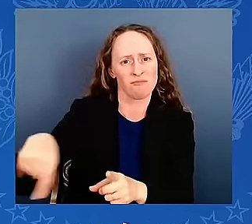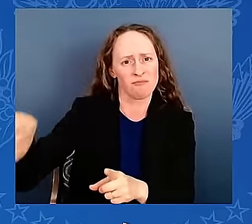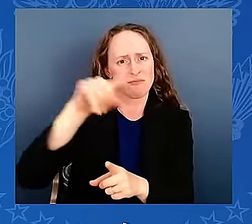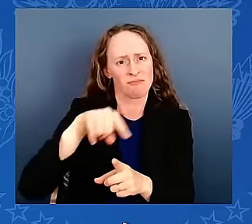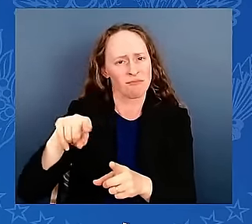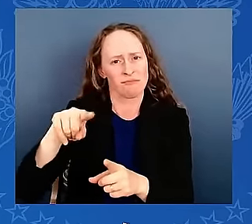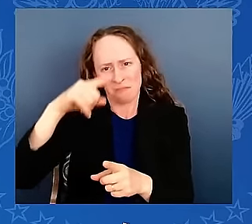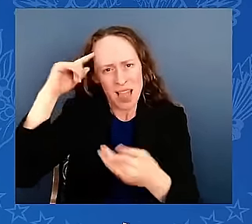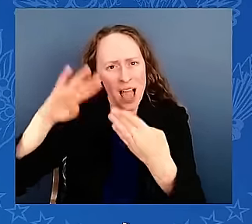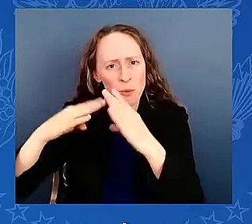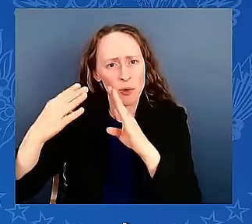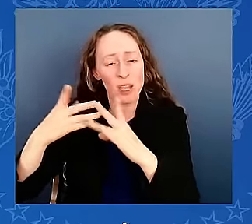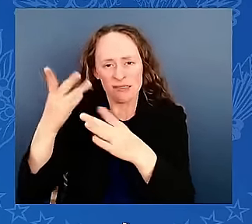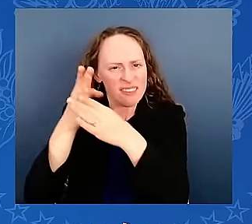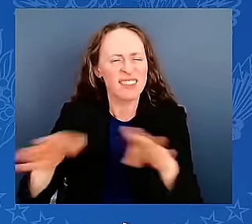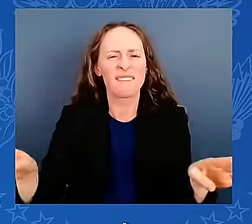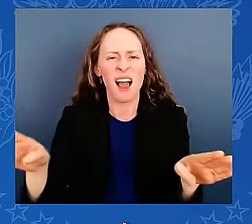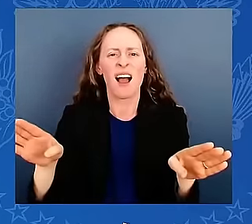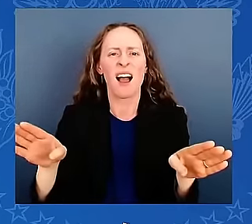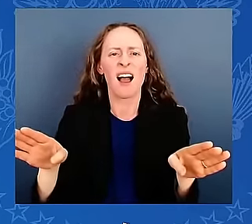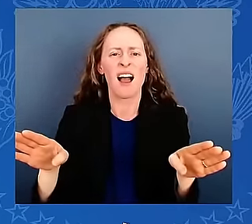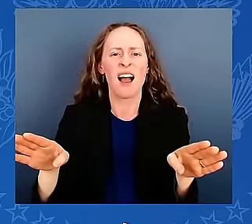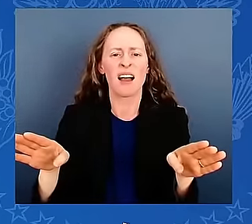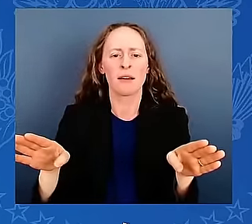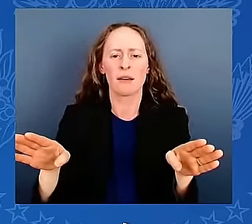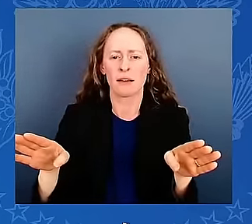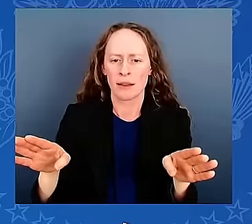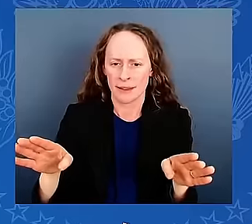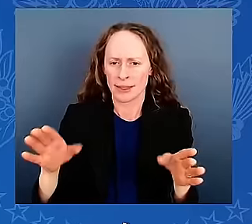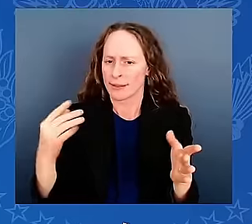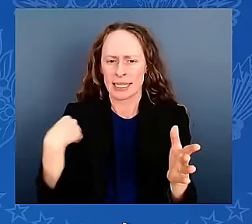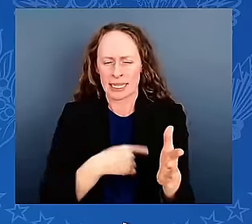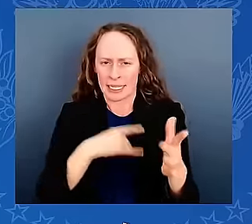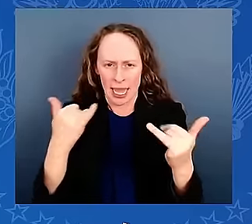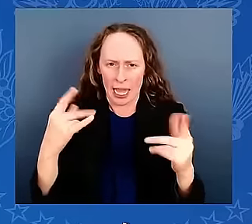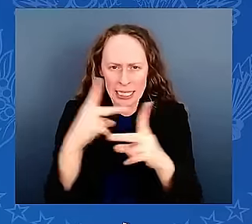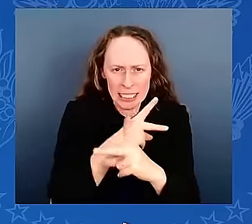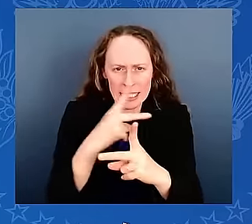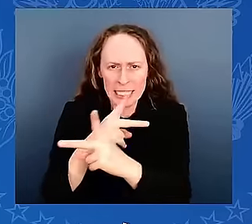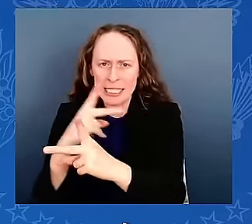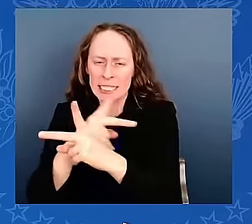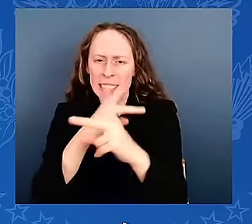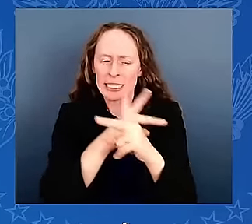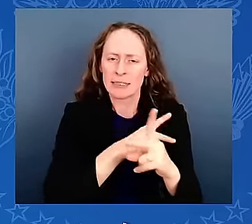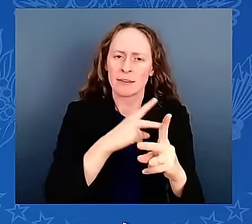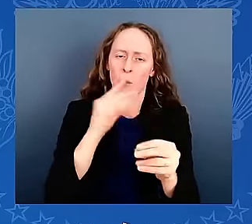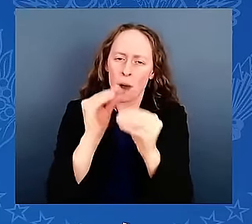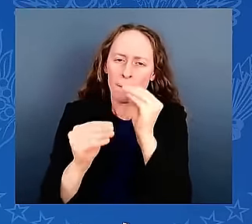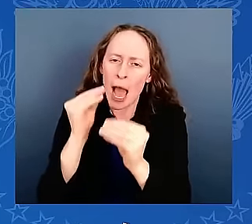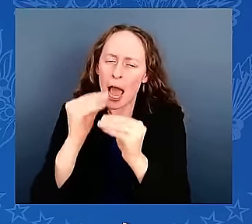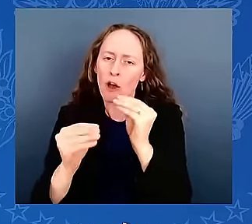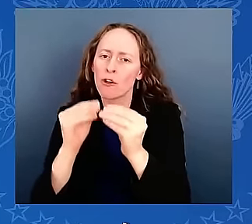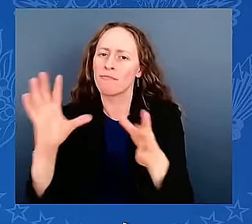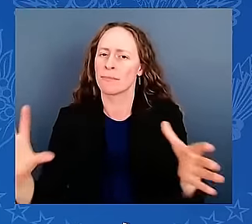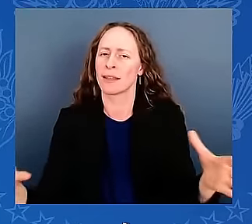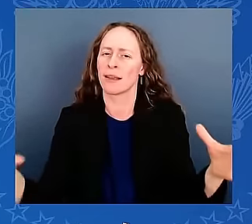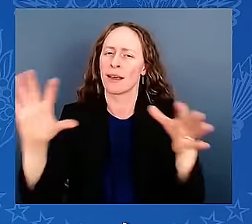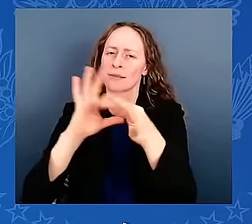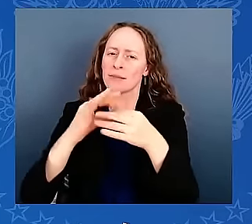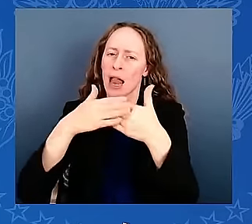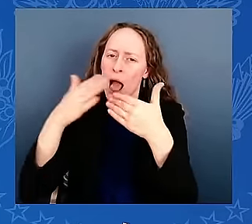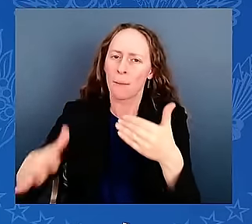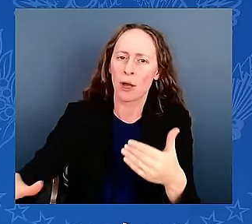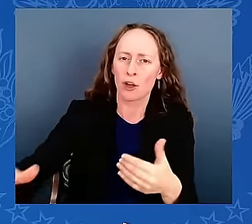still have the highway. Connecting neighborhoods. We're removing, which is costly,